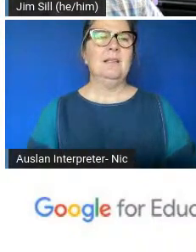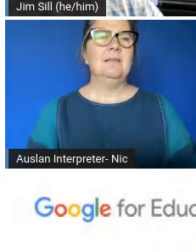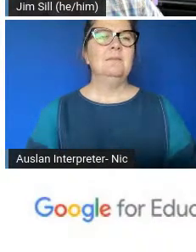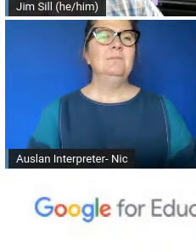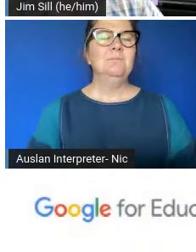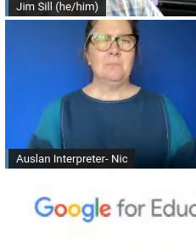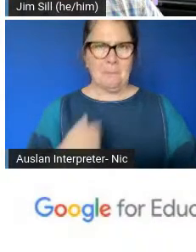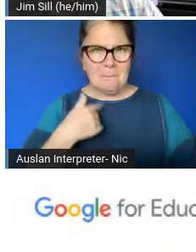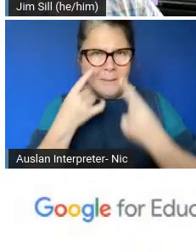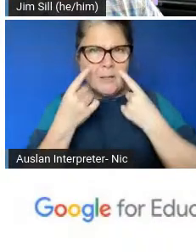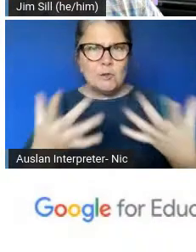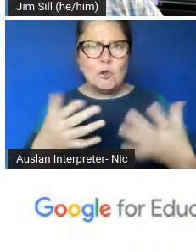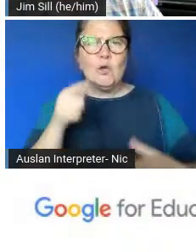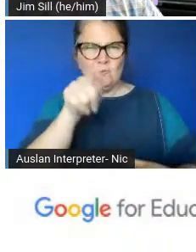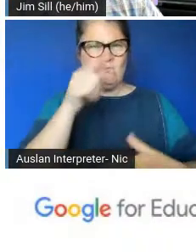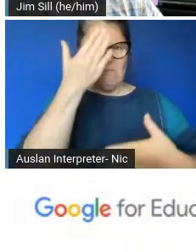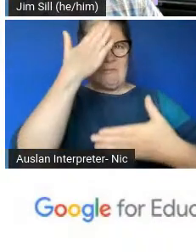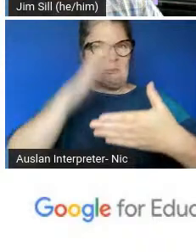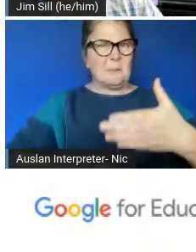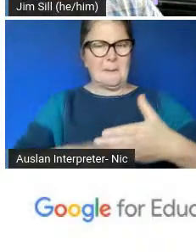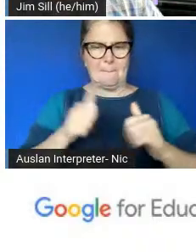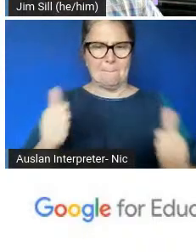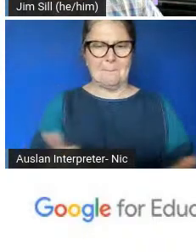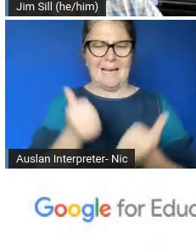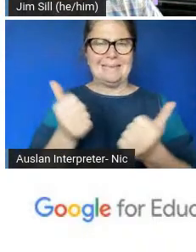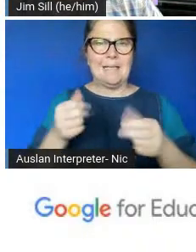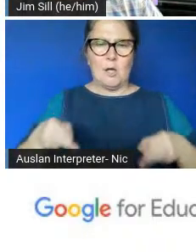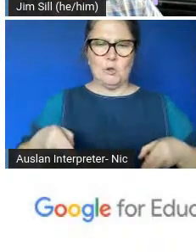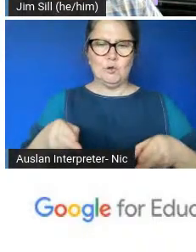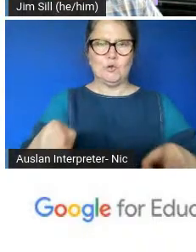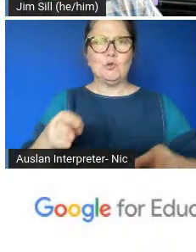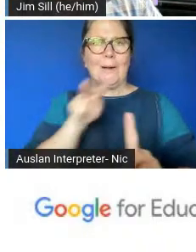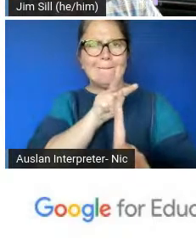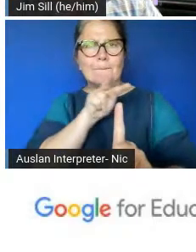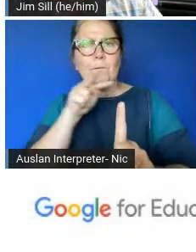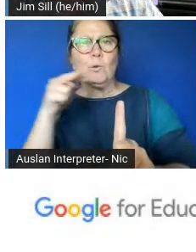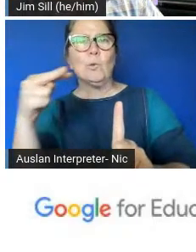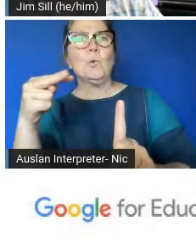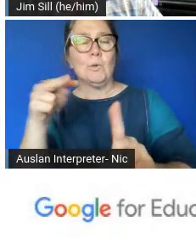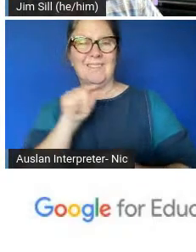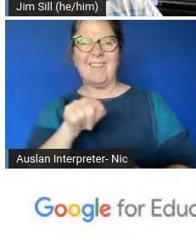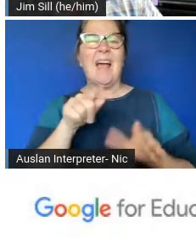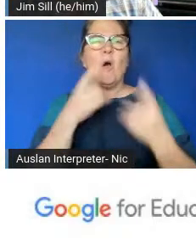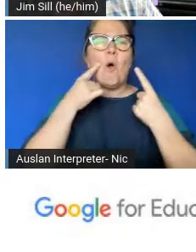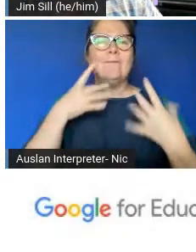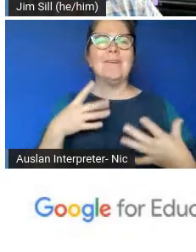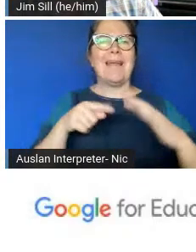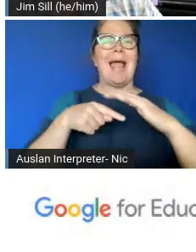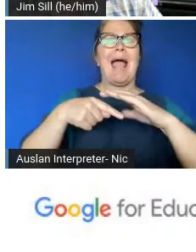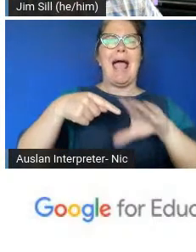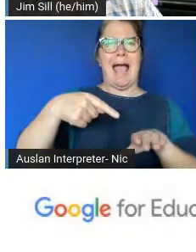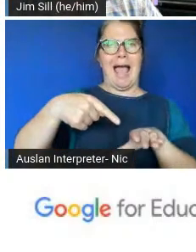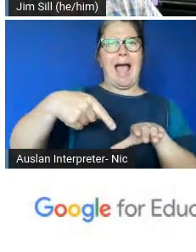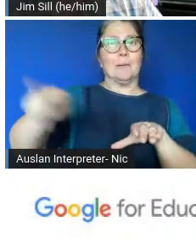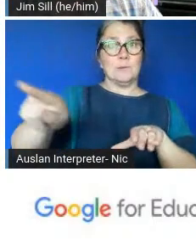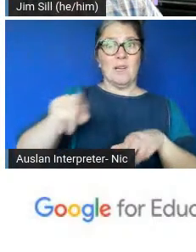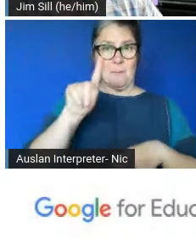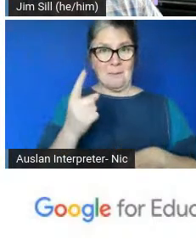using Street View, and Street View is often outdoors, outside, but there is like internal Street View stuff,